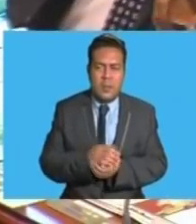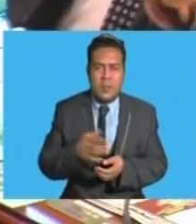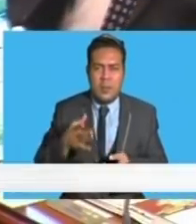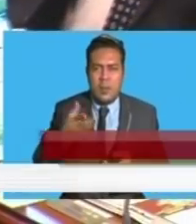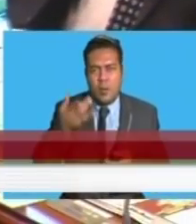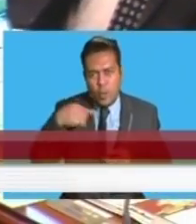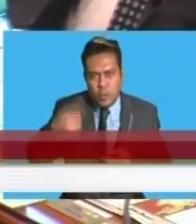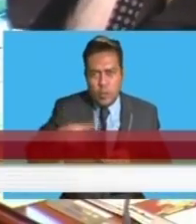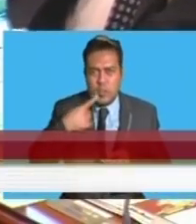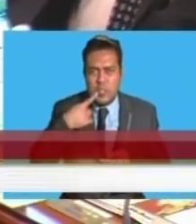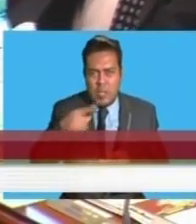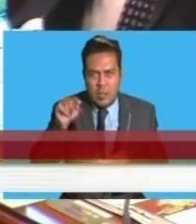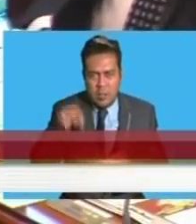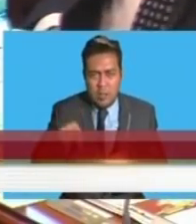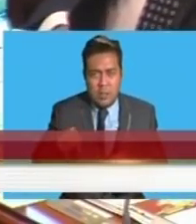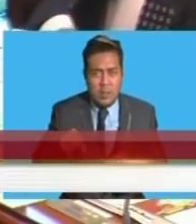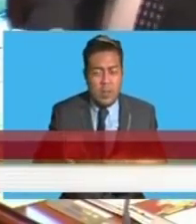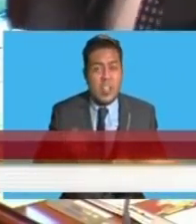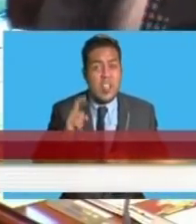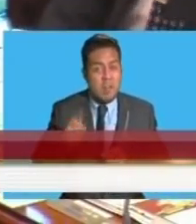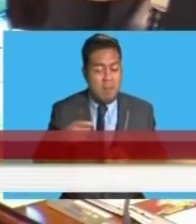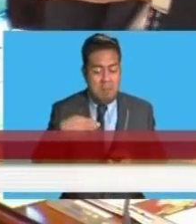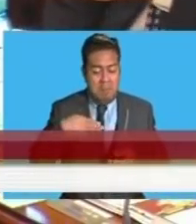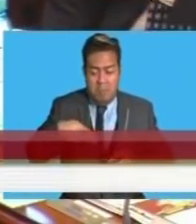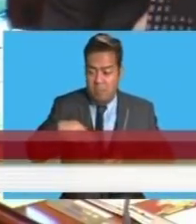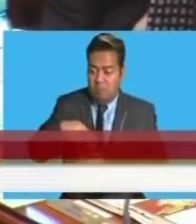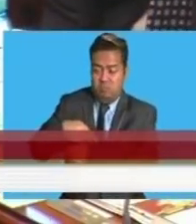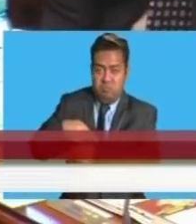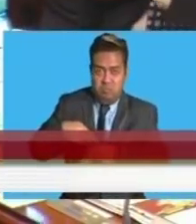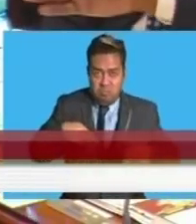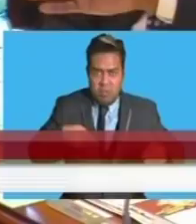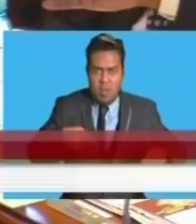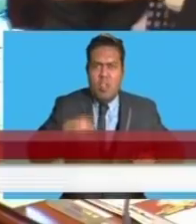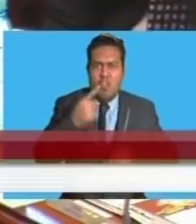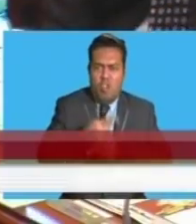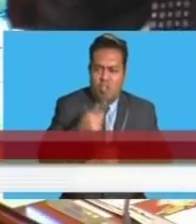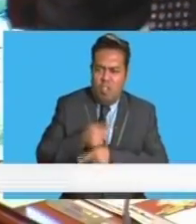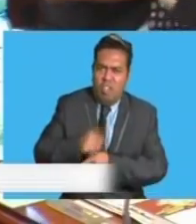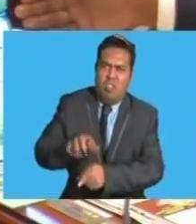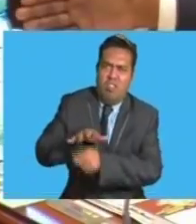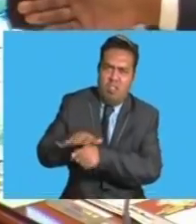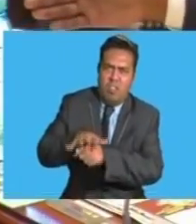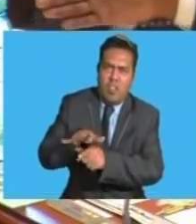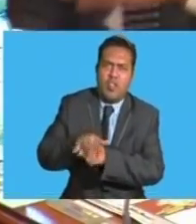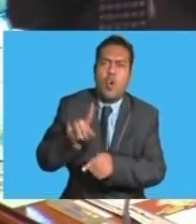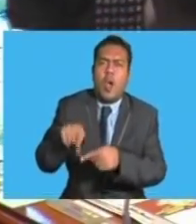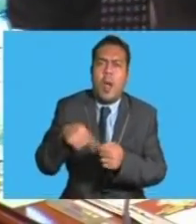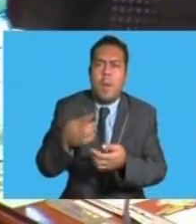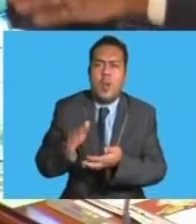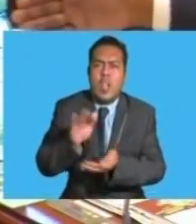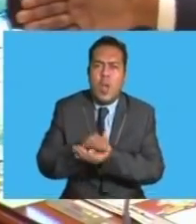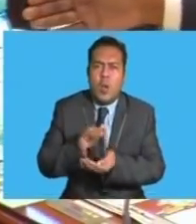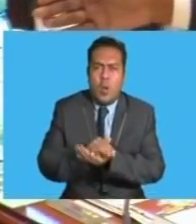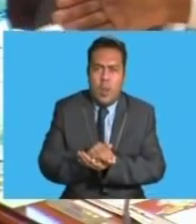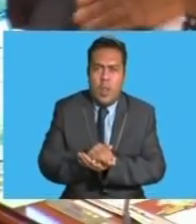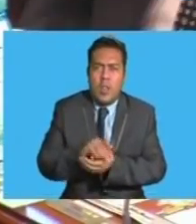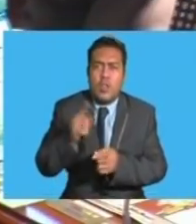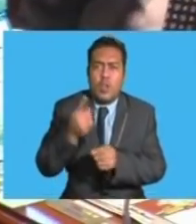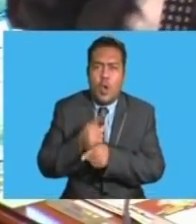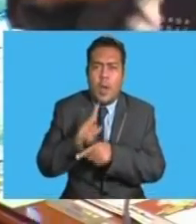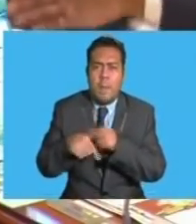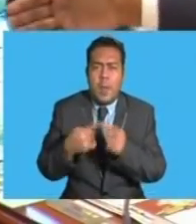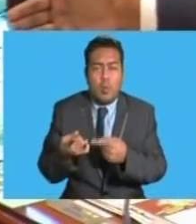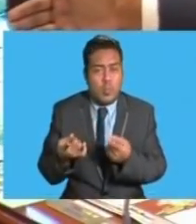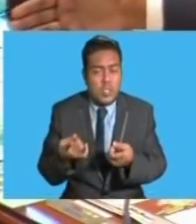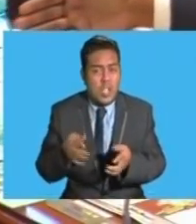this. I mean, if members from this side talk about Yongona, talk about Kava,